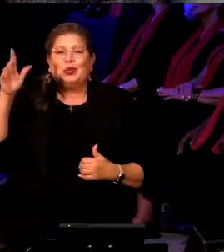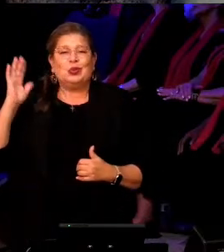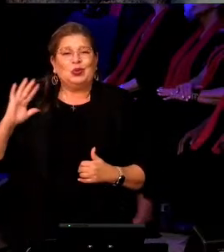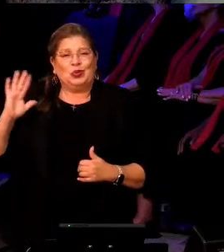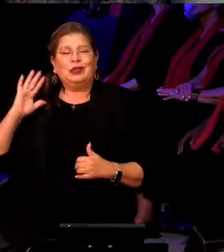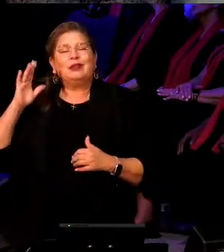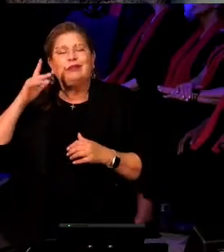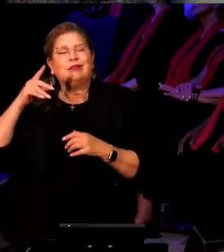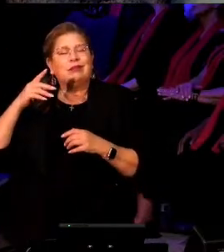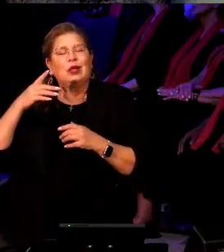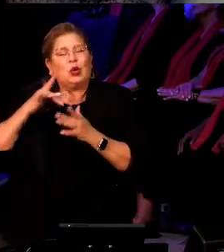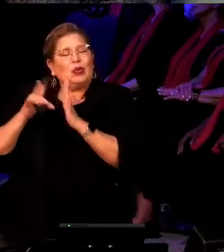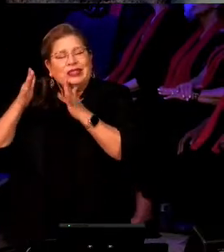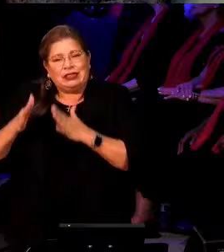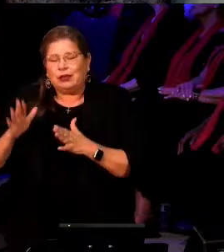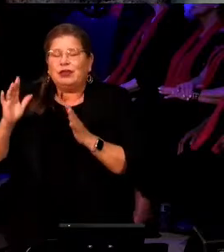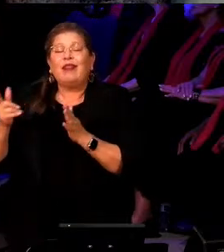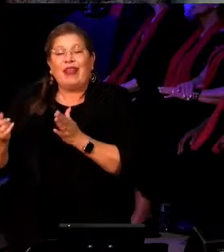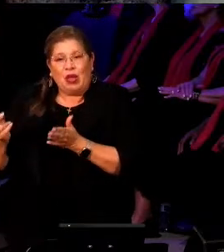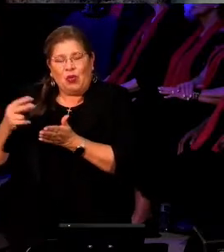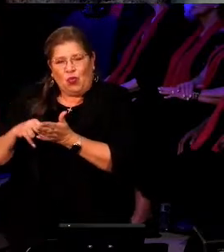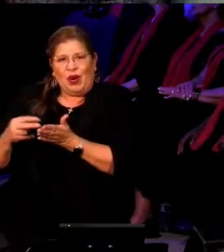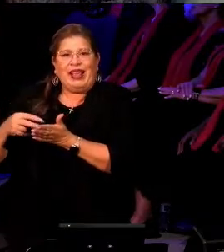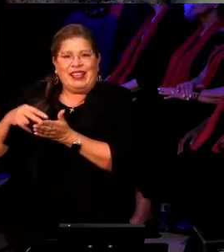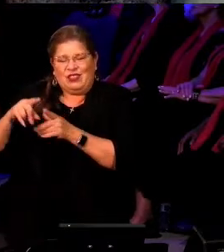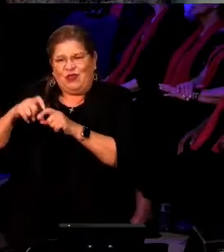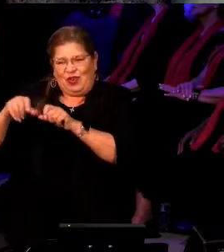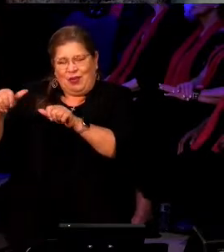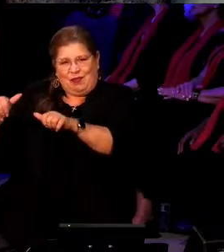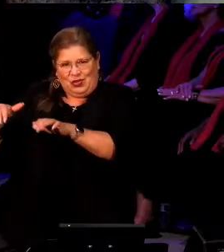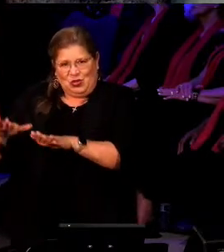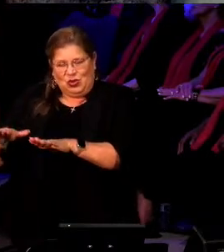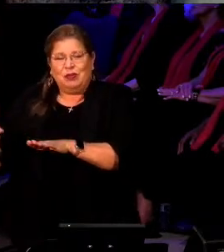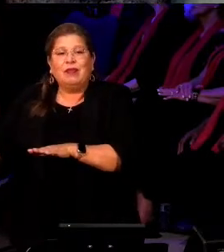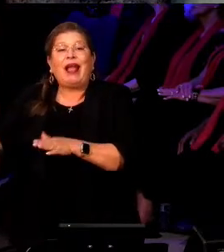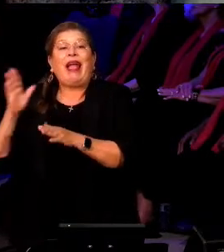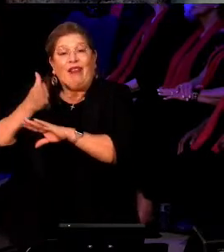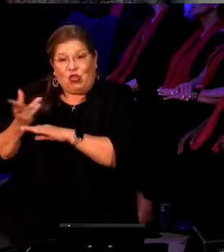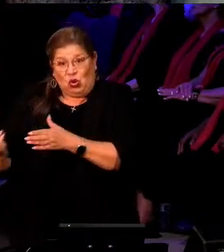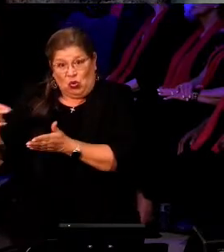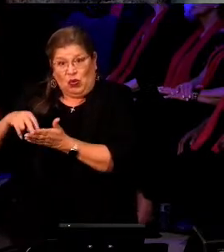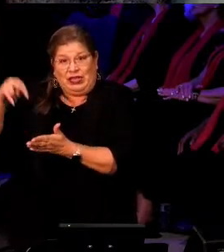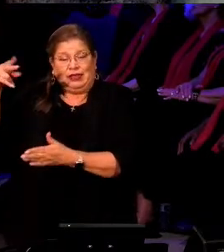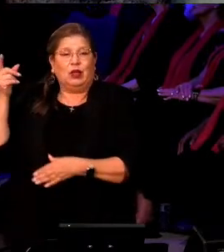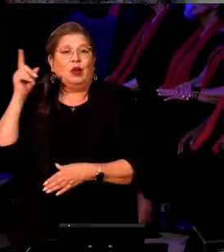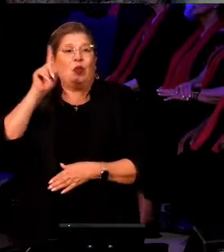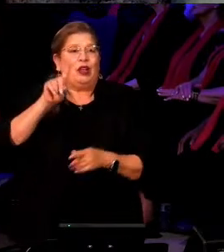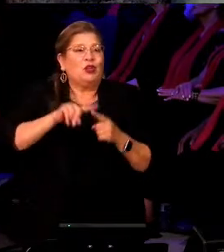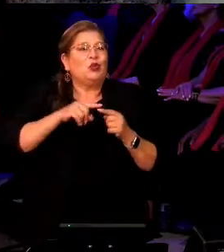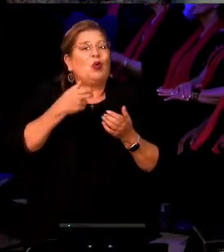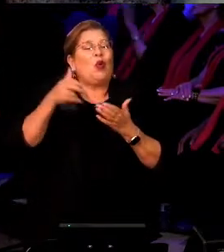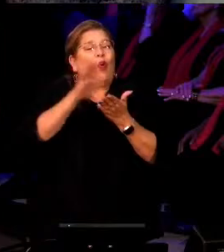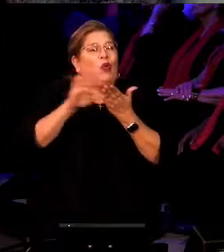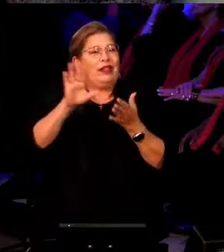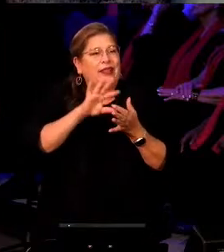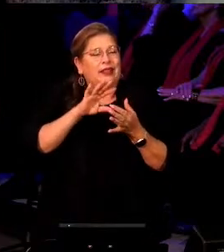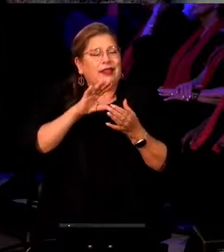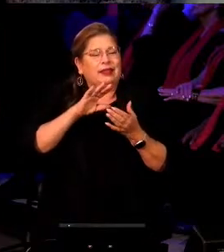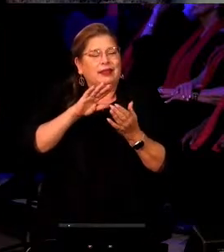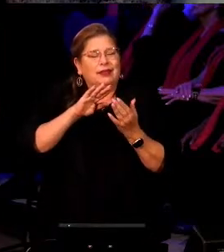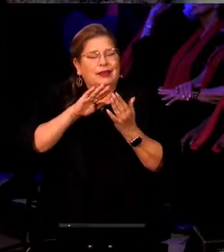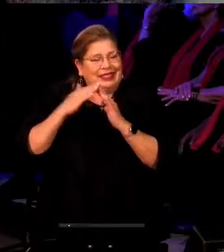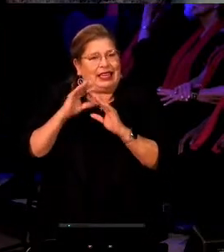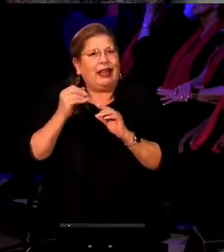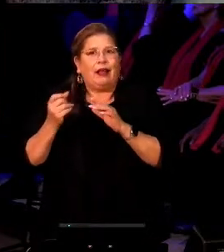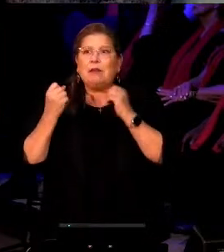raised. Coming out of the tombs after his resurrection, they went into the holy city and appeared to many. I think that's a better rendering.